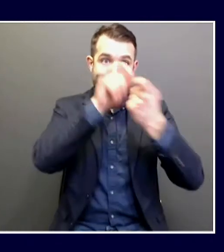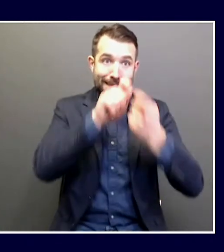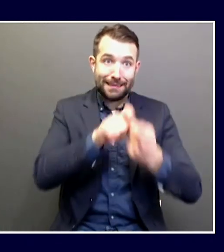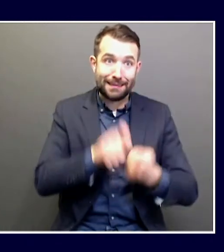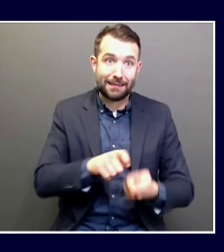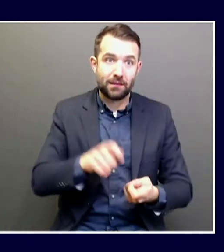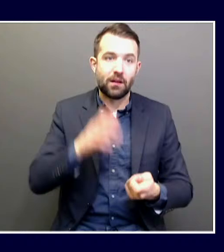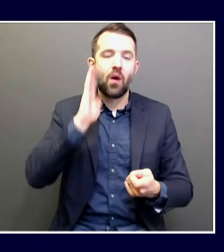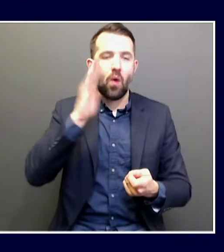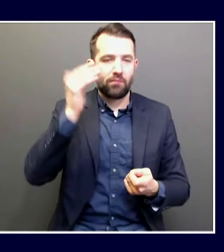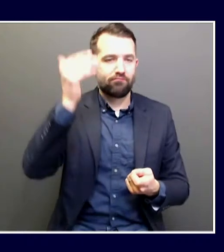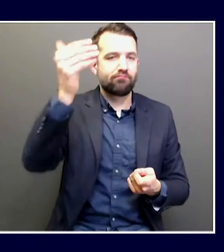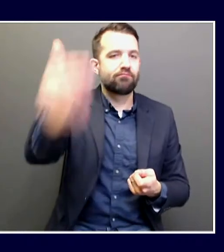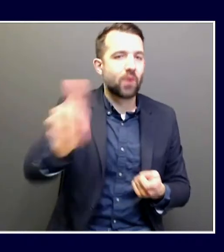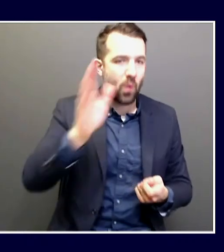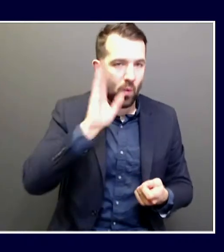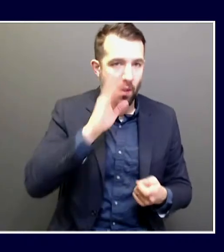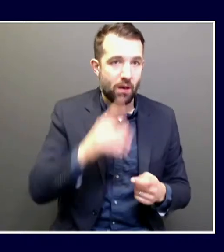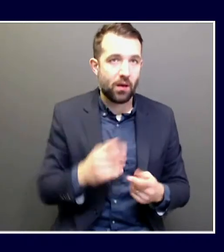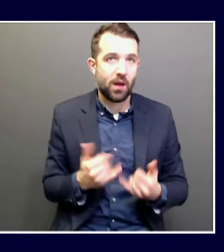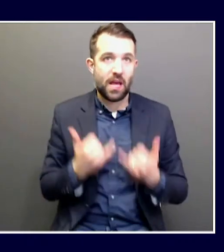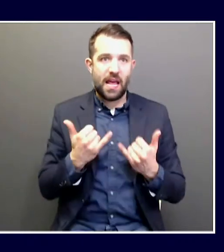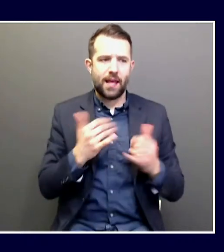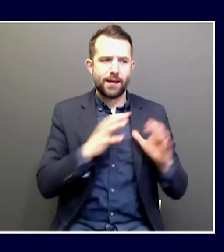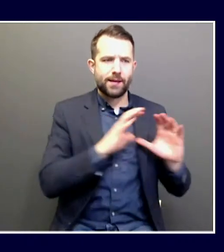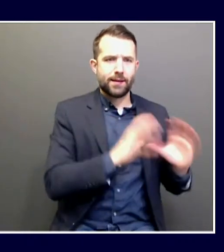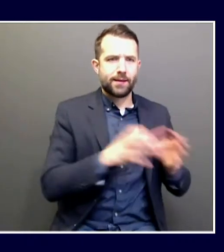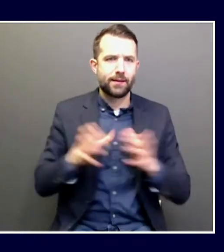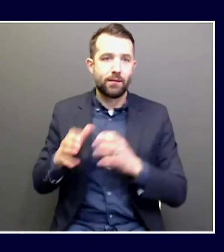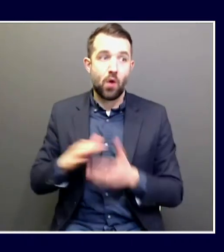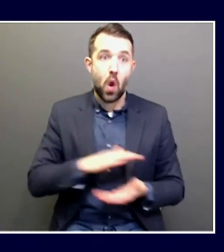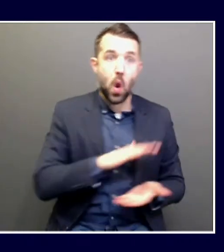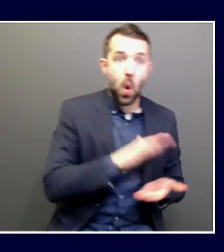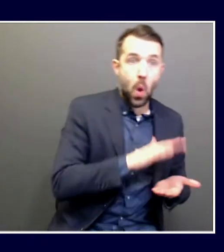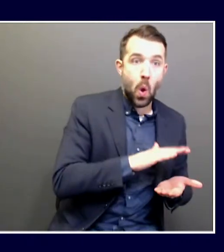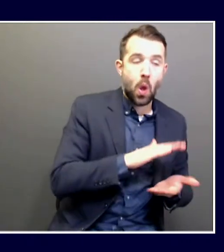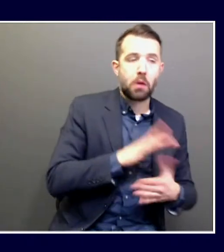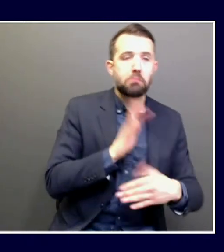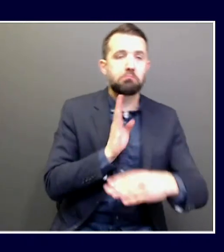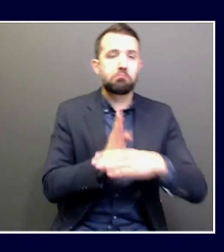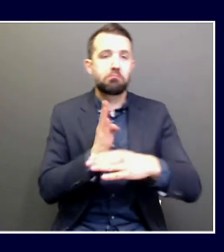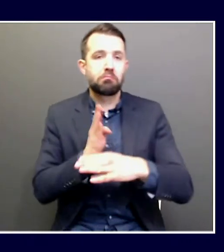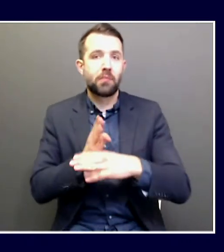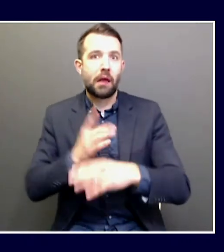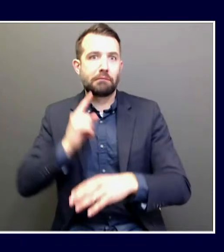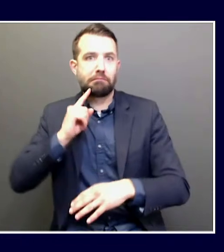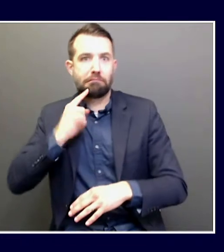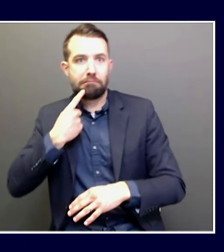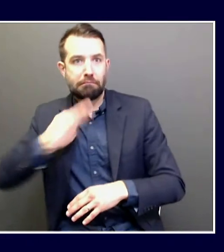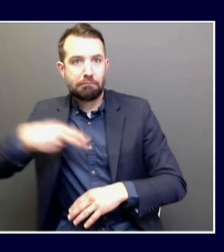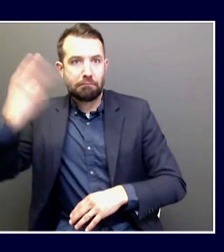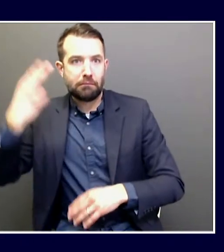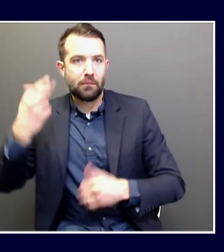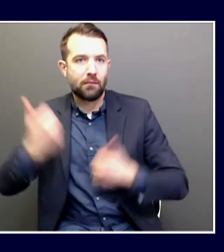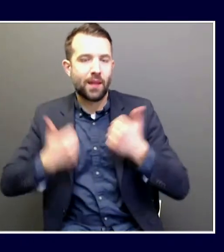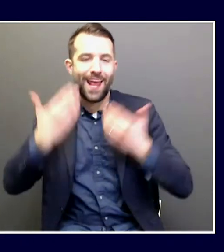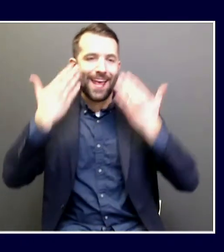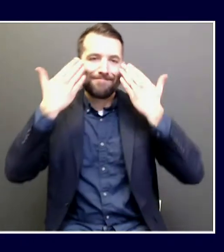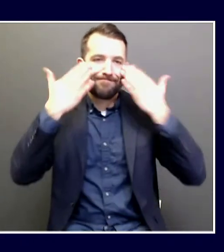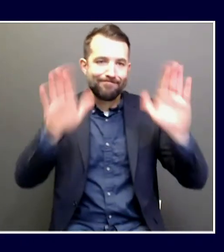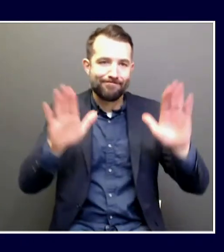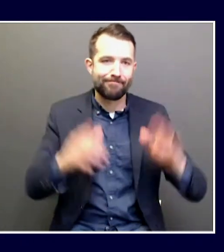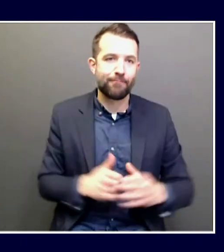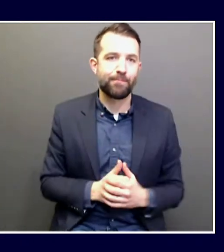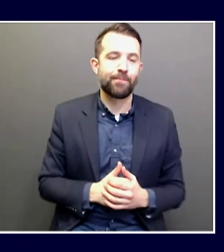categorizing it. Right now, what the approach that we and other jurisdictions have been taking and thinking about is less